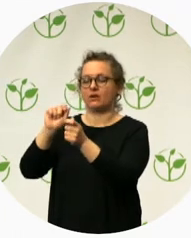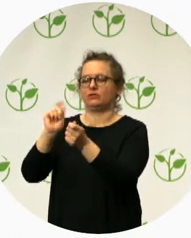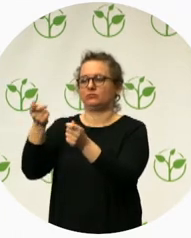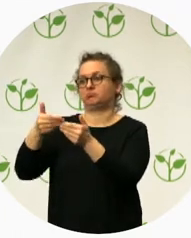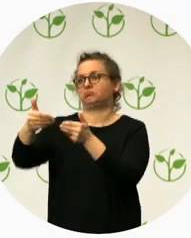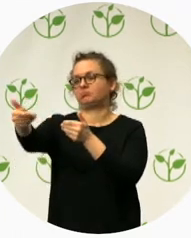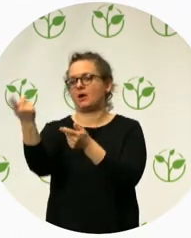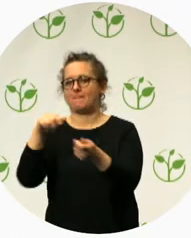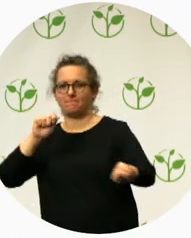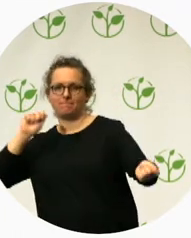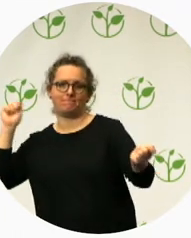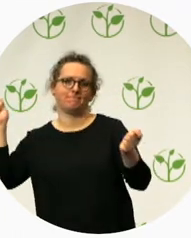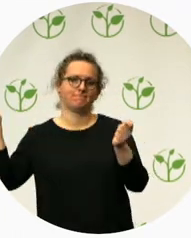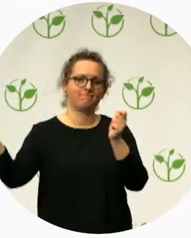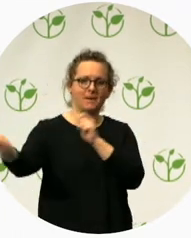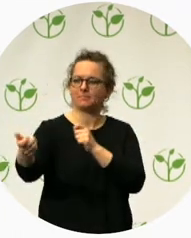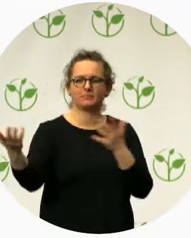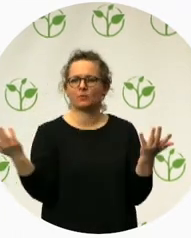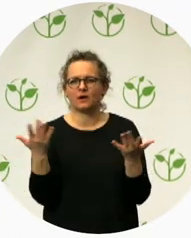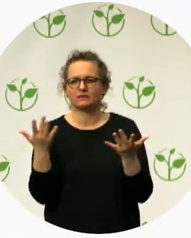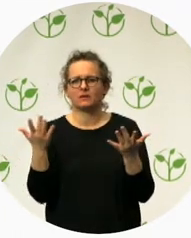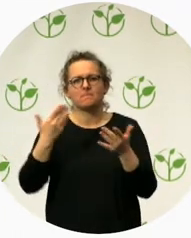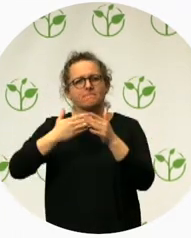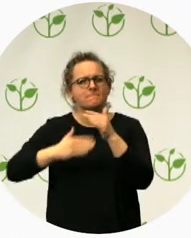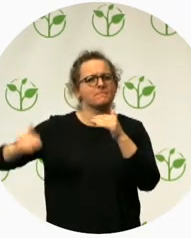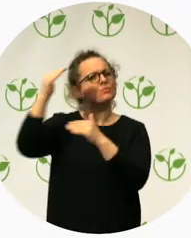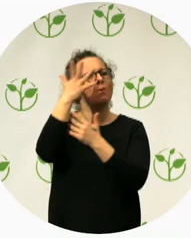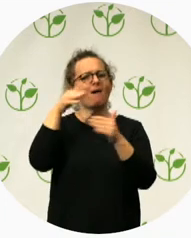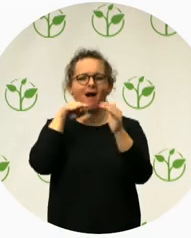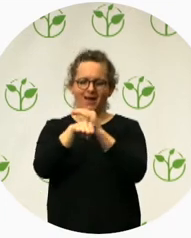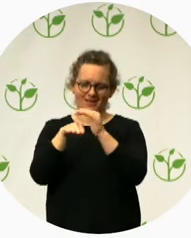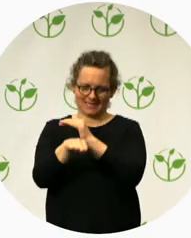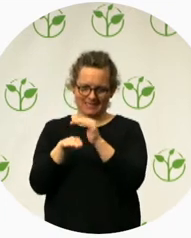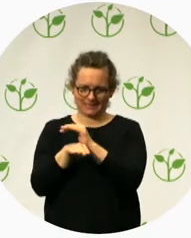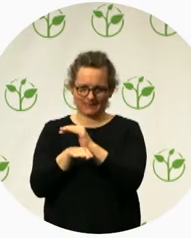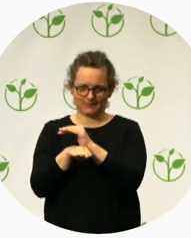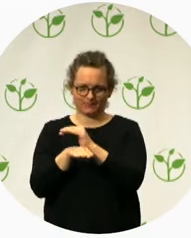the future. I'm getting a sort of slight reverb echo, which is interesting.